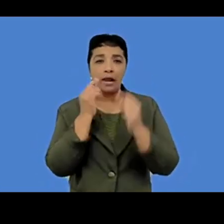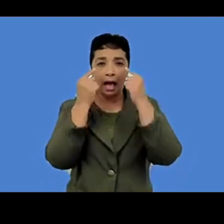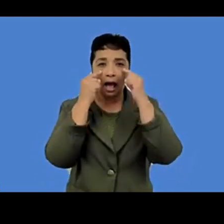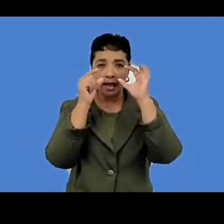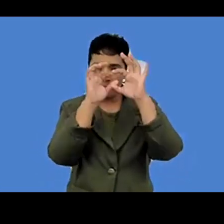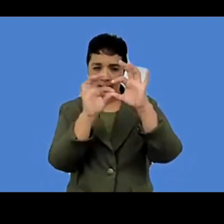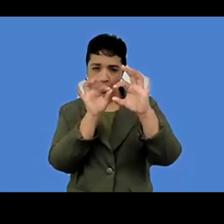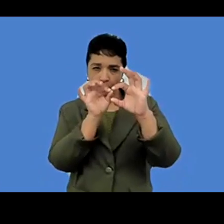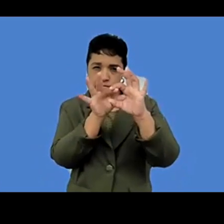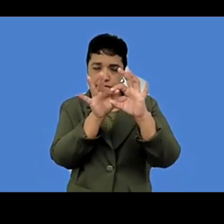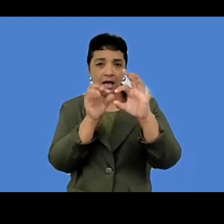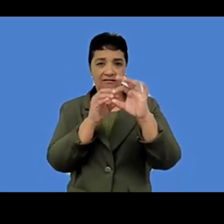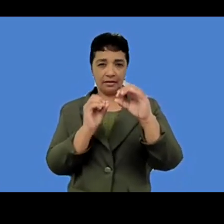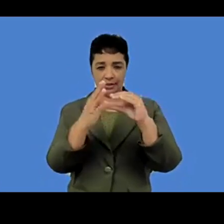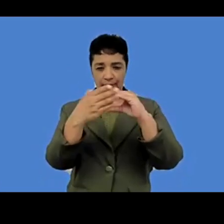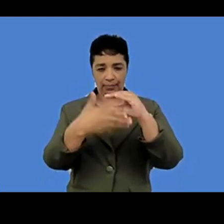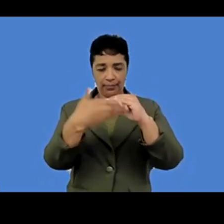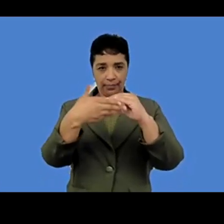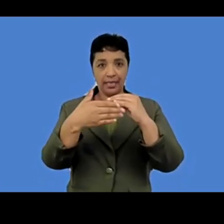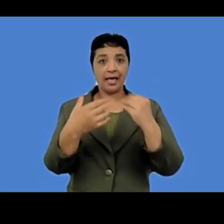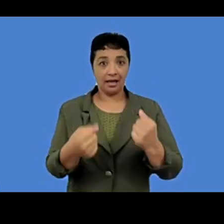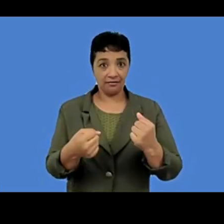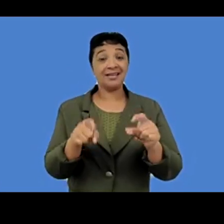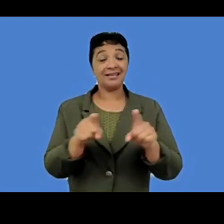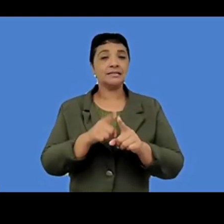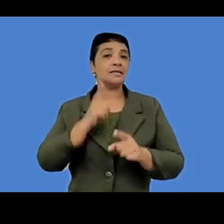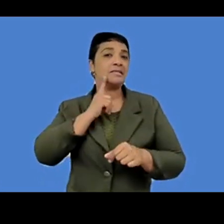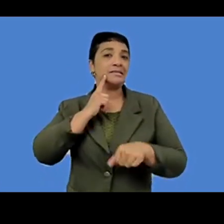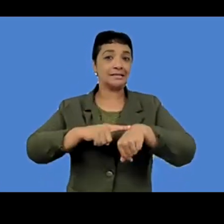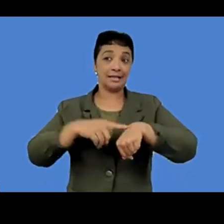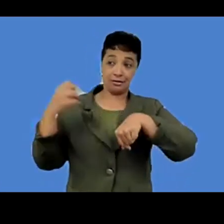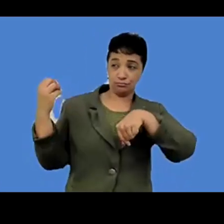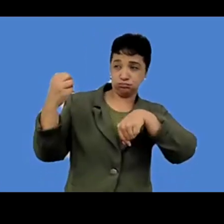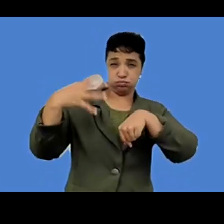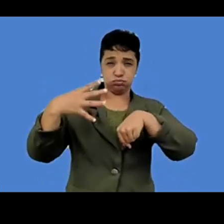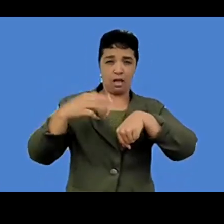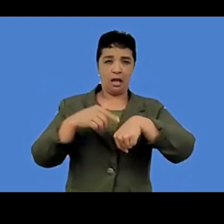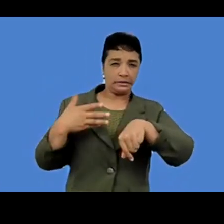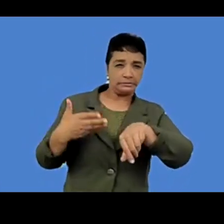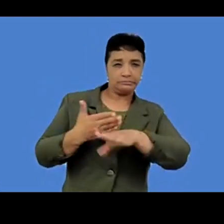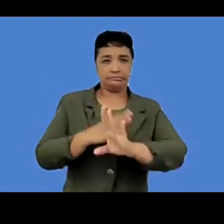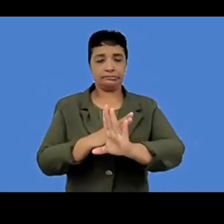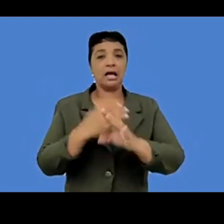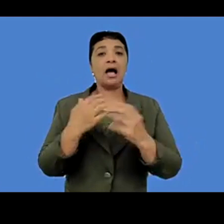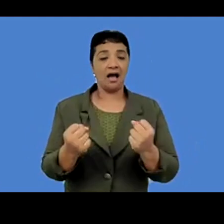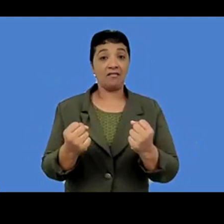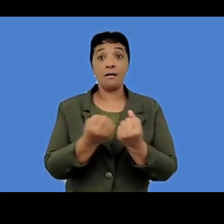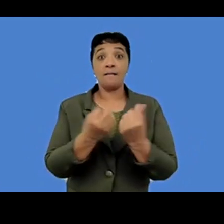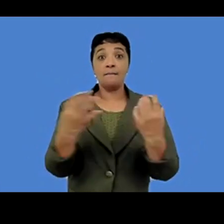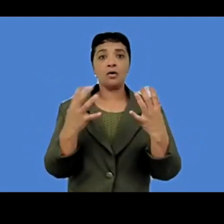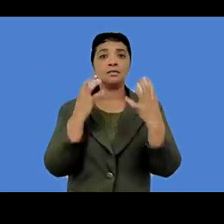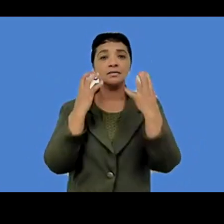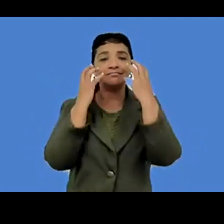also born with skin that is highly intolerant to sunburn, which causes most of us to end up